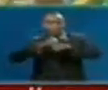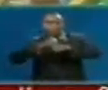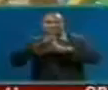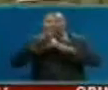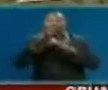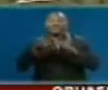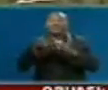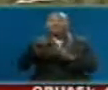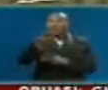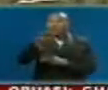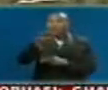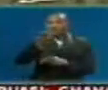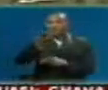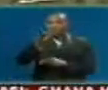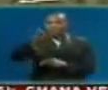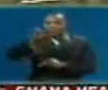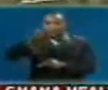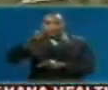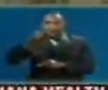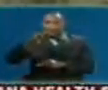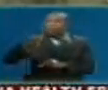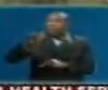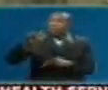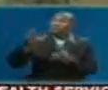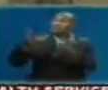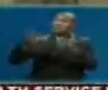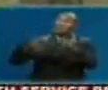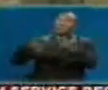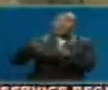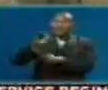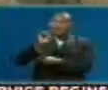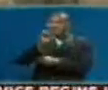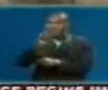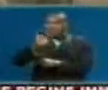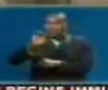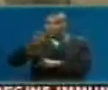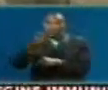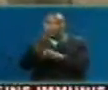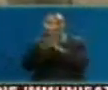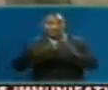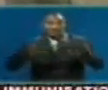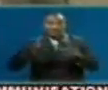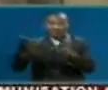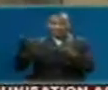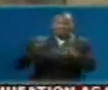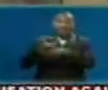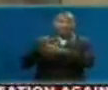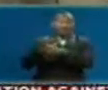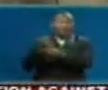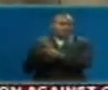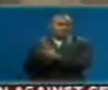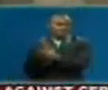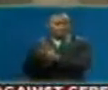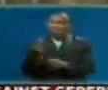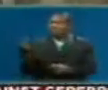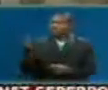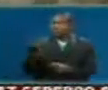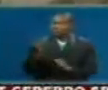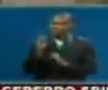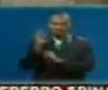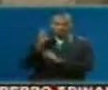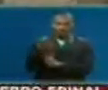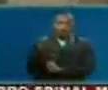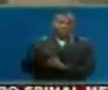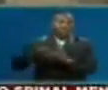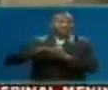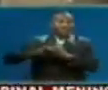of Defense, Lieutenant General Joseph Henry Smith, and the Ambassador for the Czech Republic to Ghana, Mr. Miloslav Mashlik,